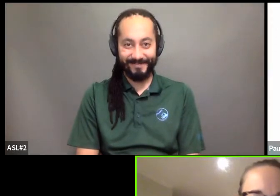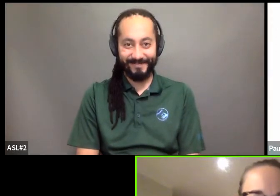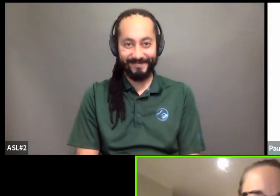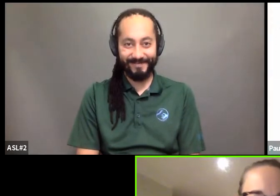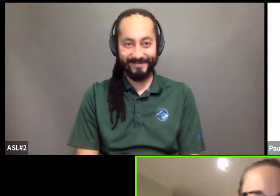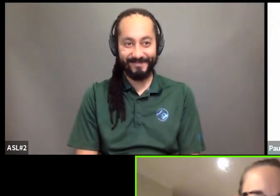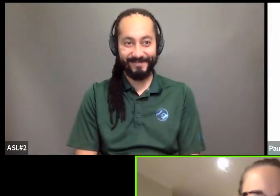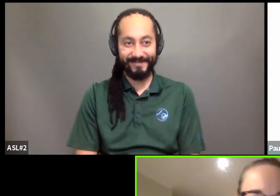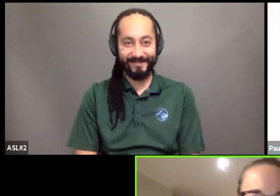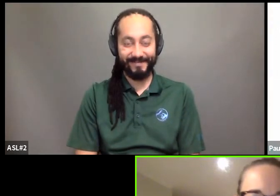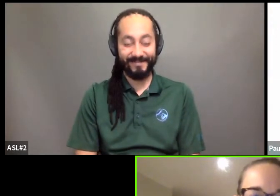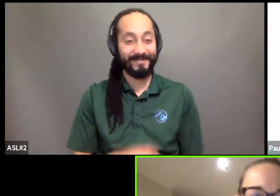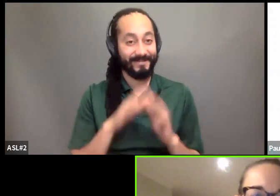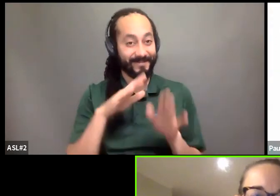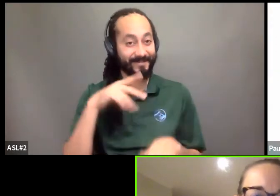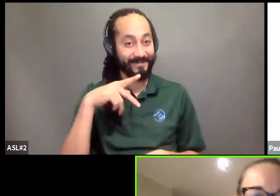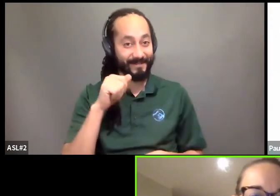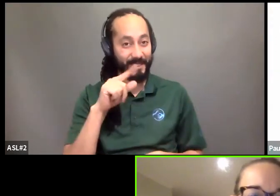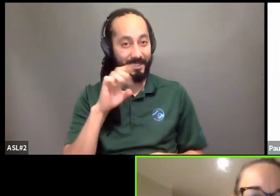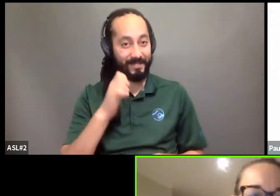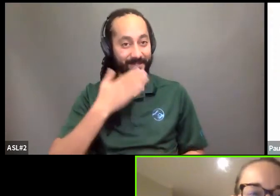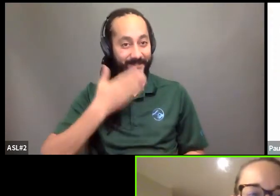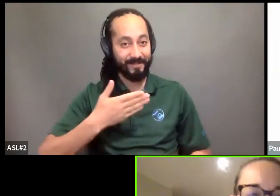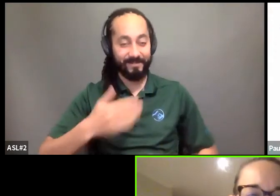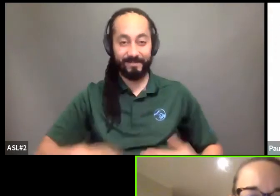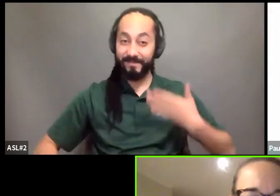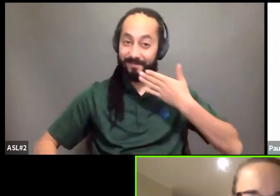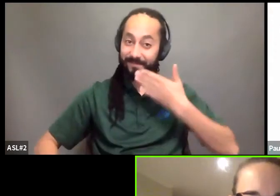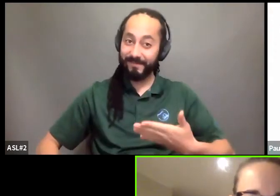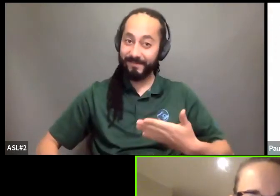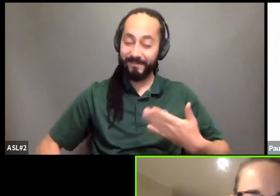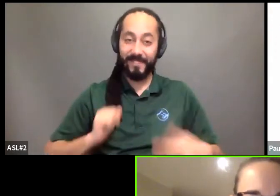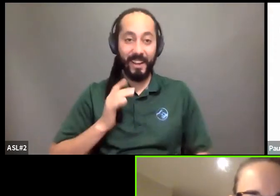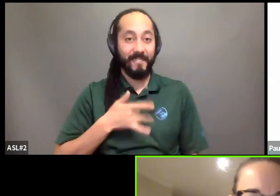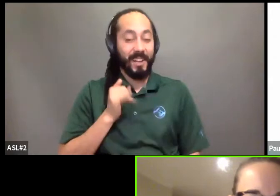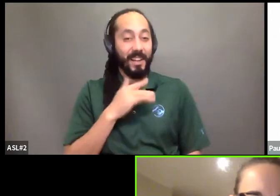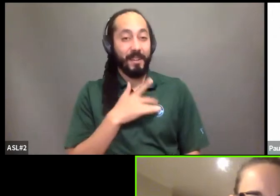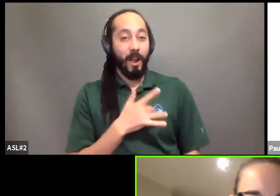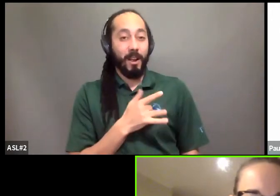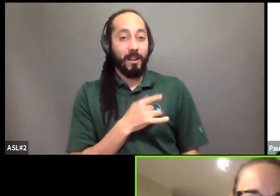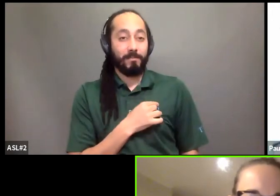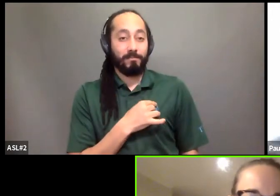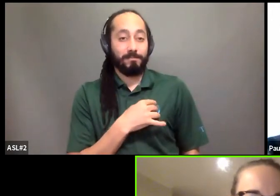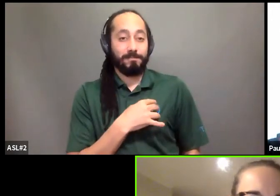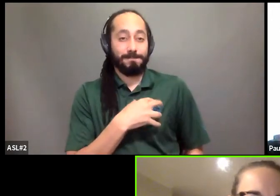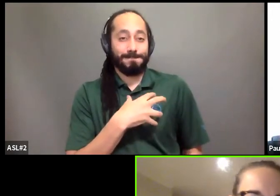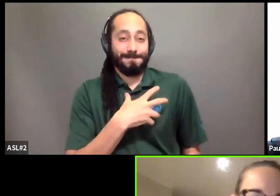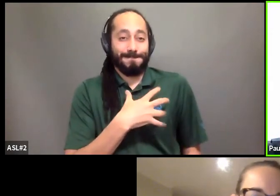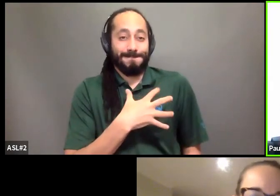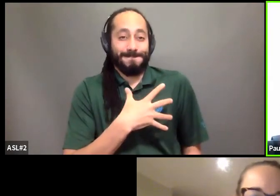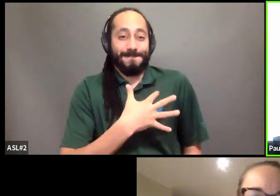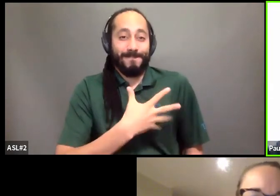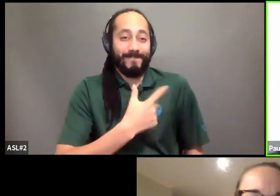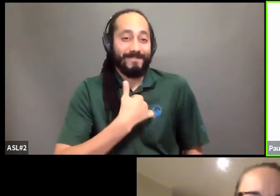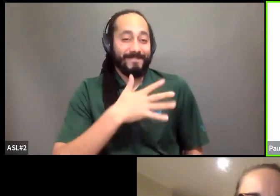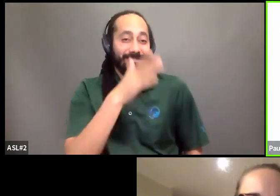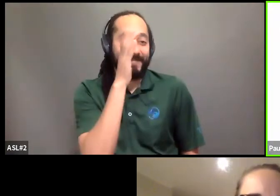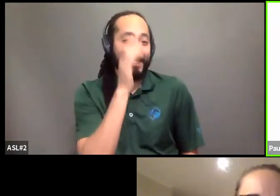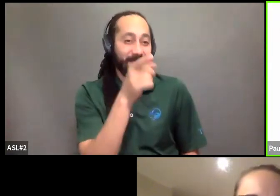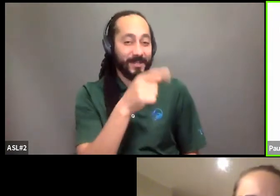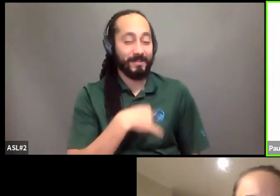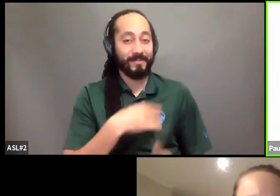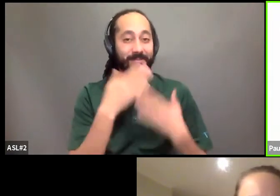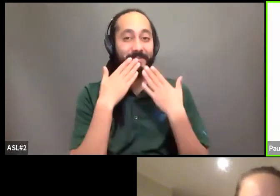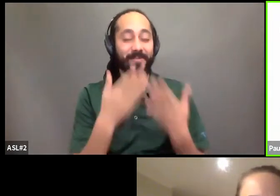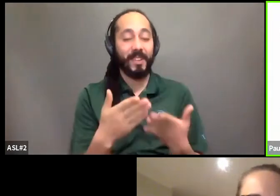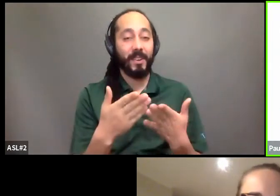Pauline. Thank you. Thank you. I feel like my heart has swelled three sizes to listen to you. Thank you for